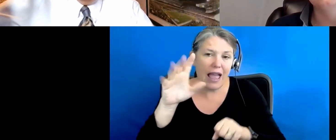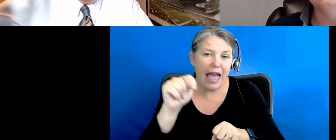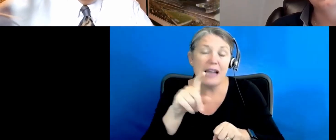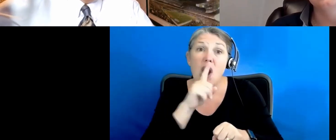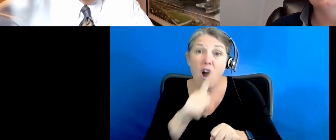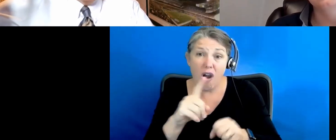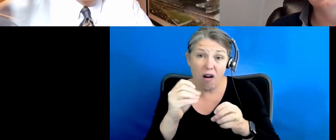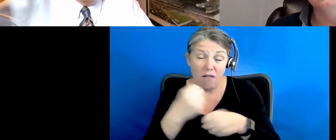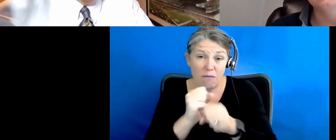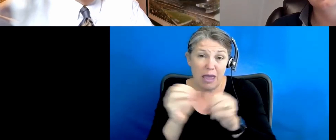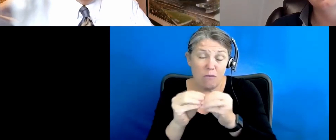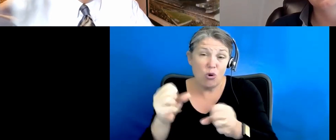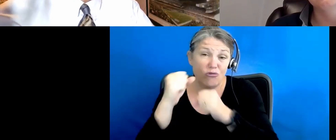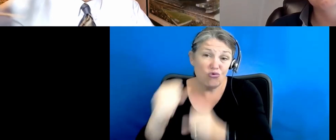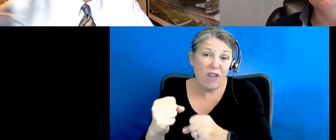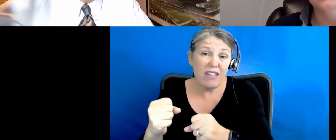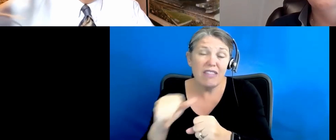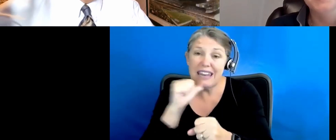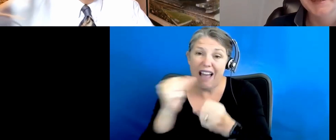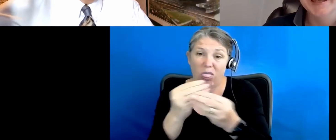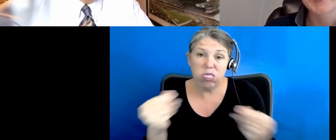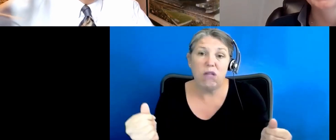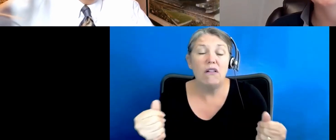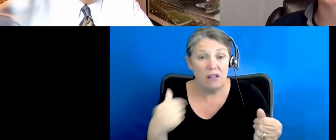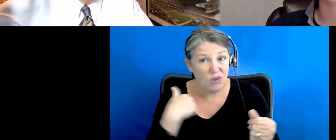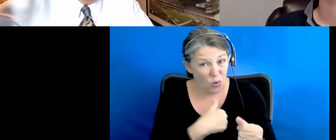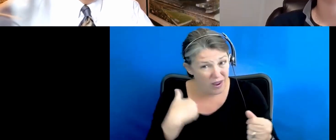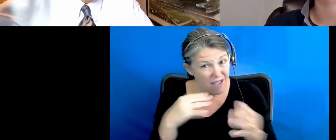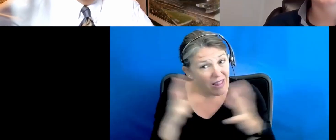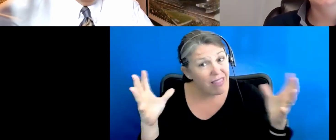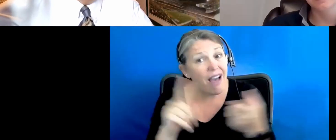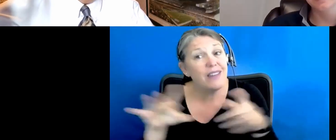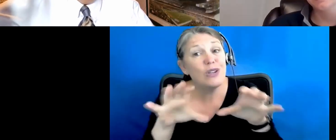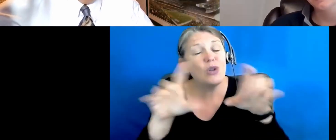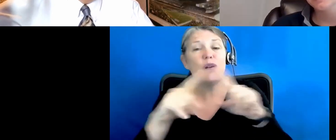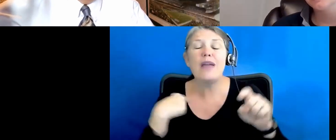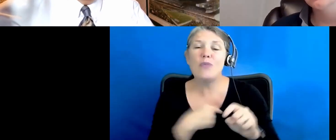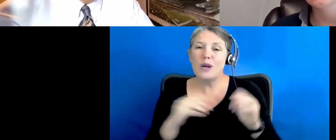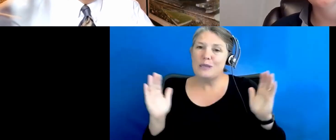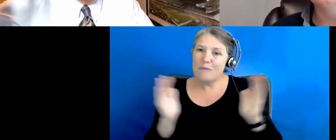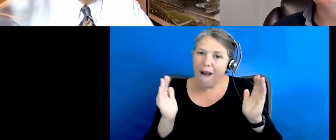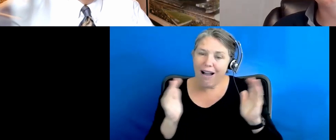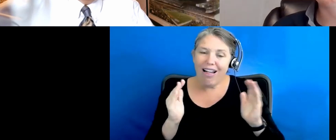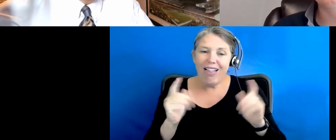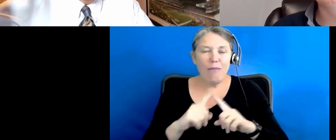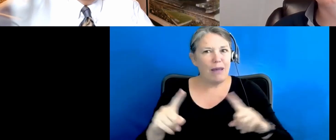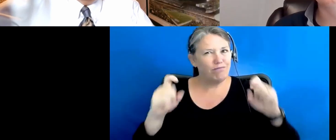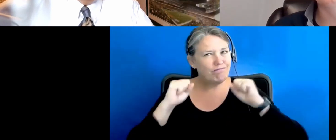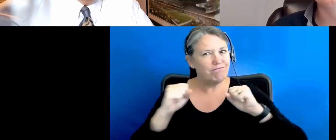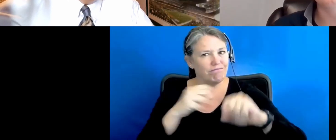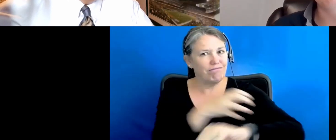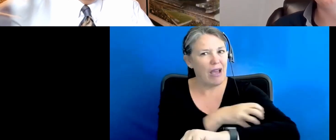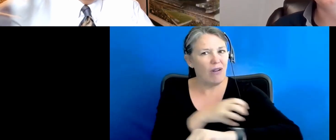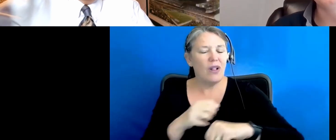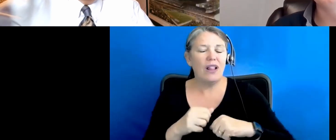diluted. Jordan, we have a lot to do, but we're small but powerful, and so